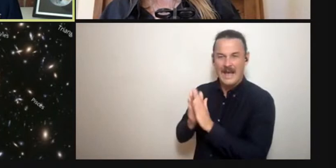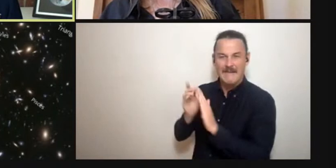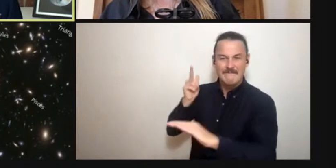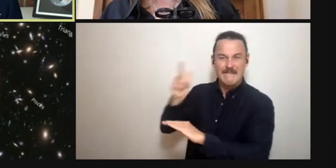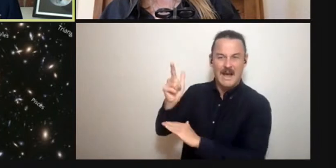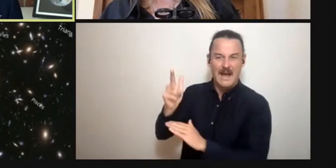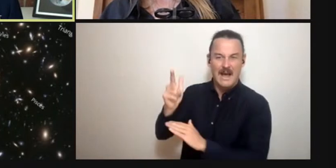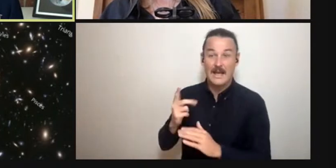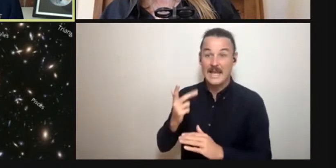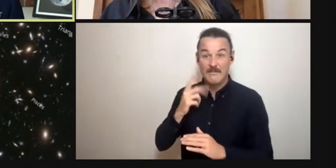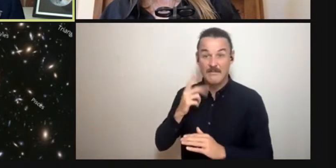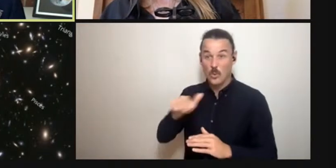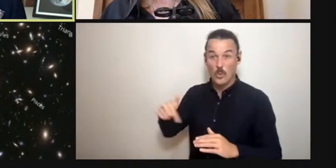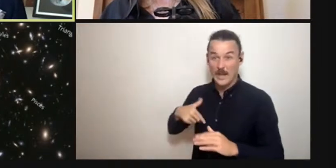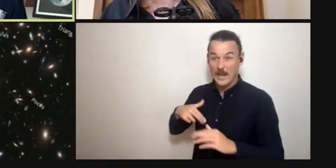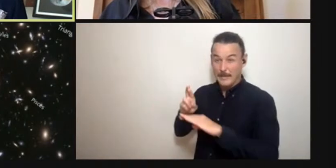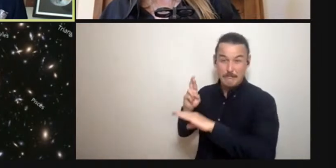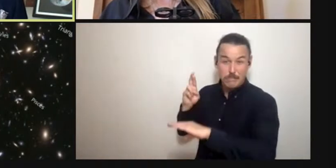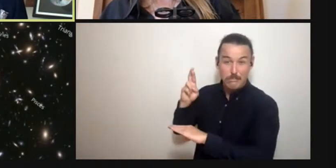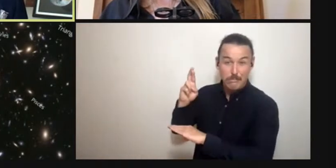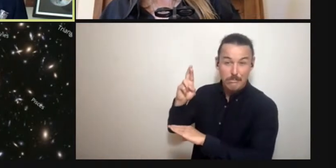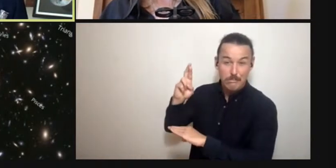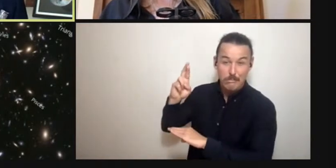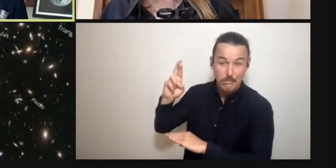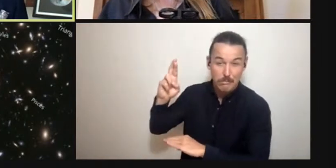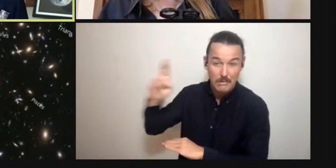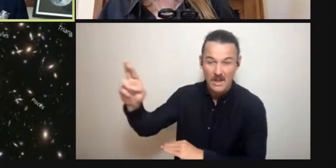this very quickly.